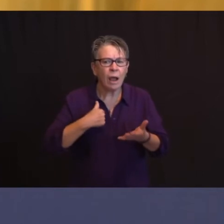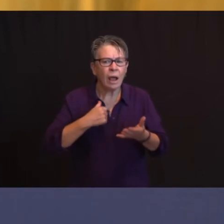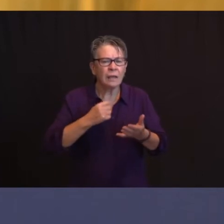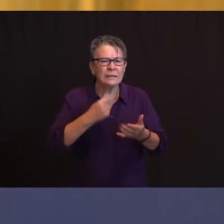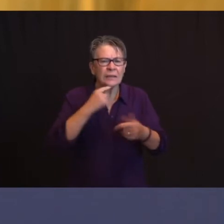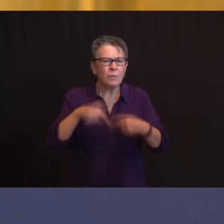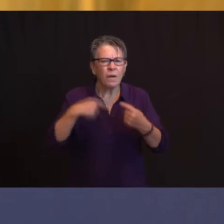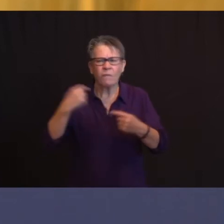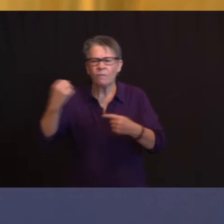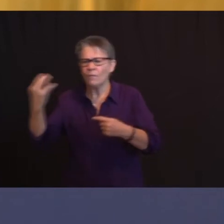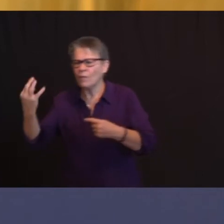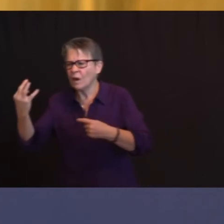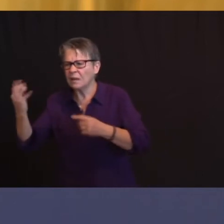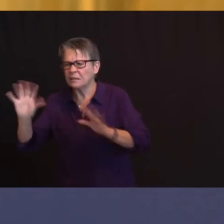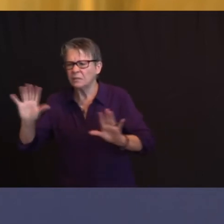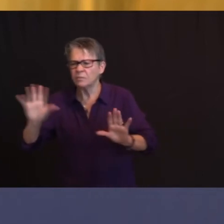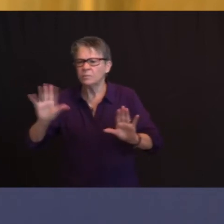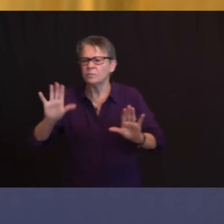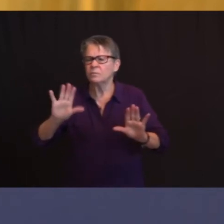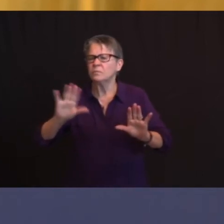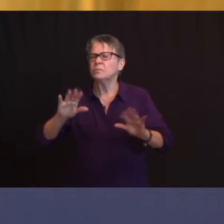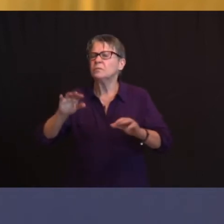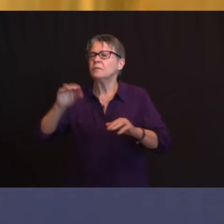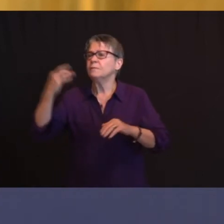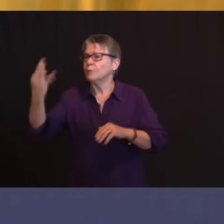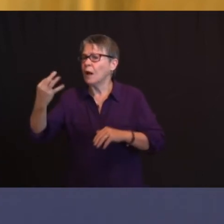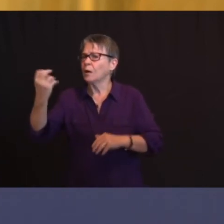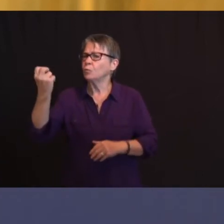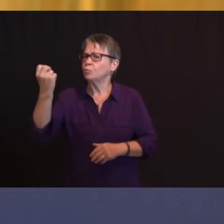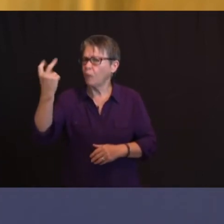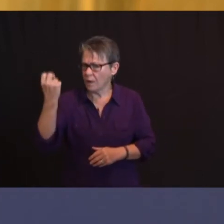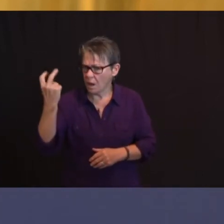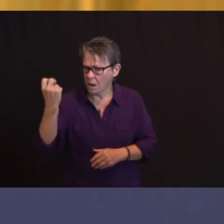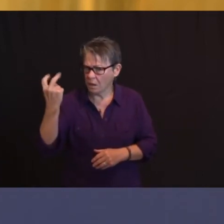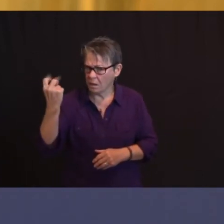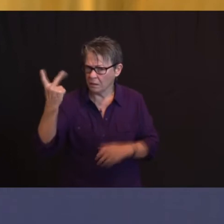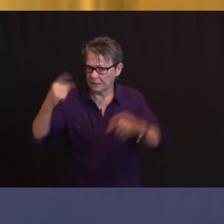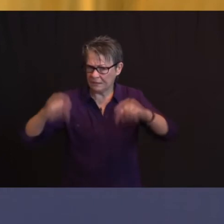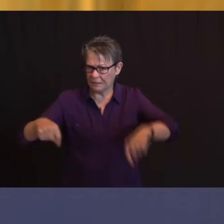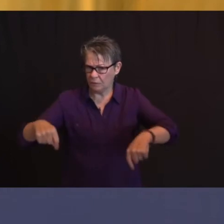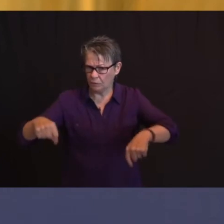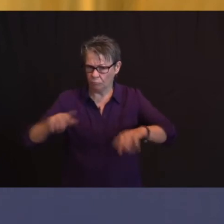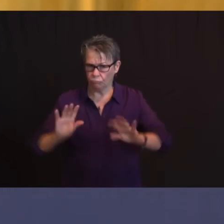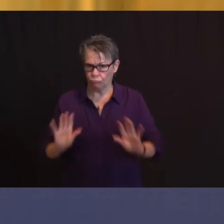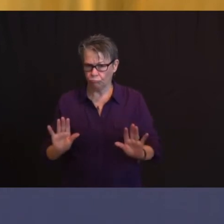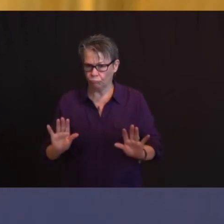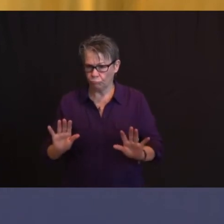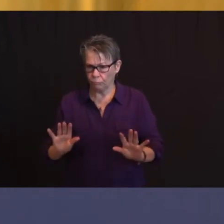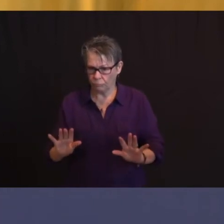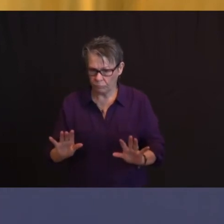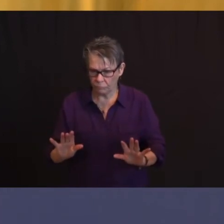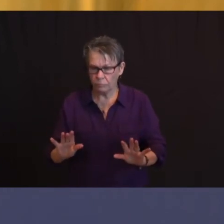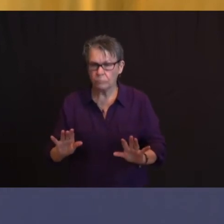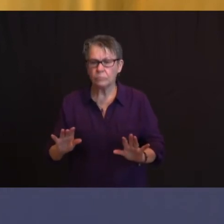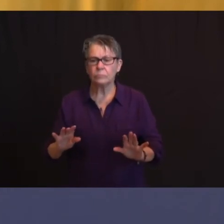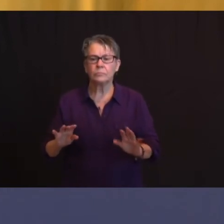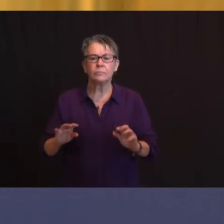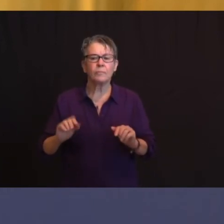Paramel, we lost Jared, but Mahan, thank you for that. We'll follow up on a couple of these Department of Labor and